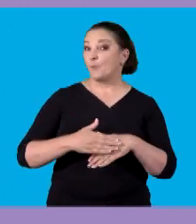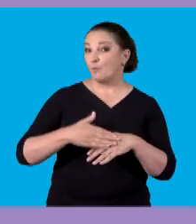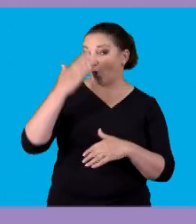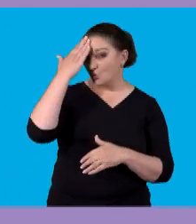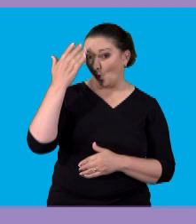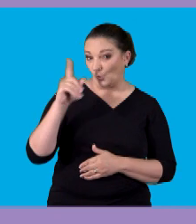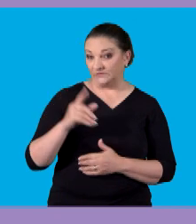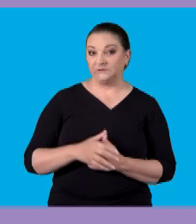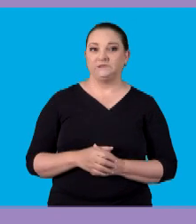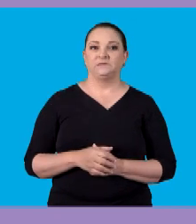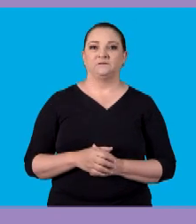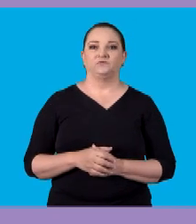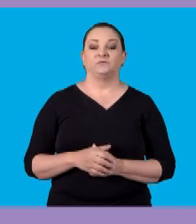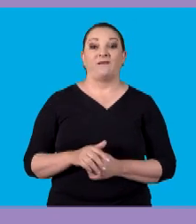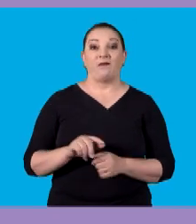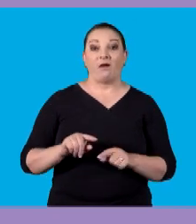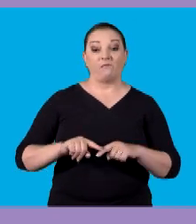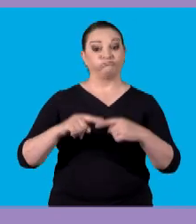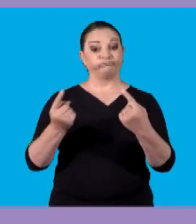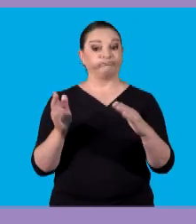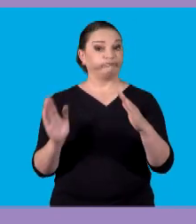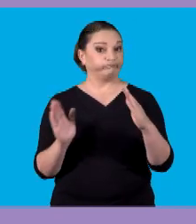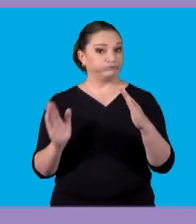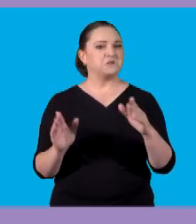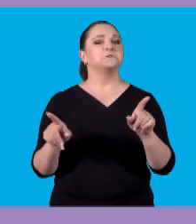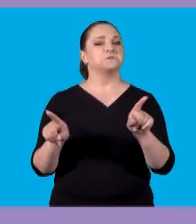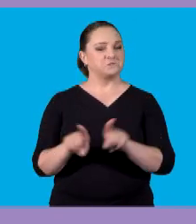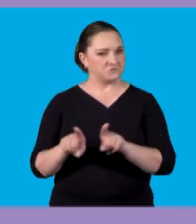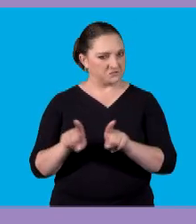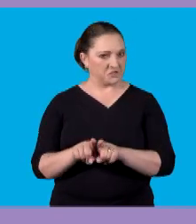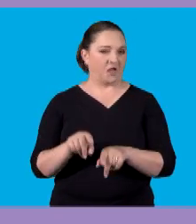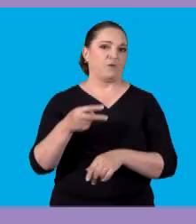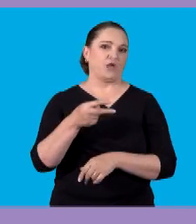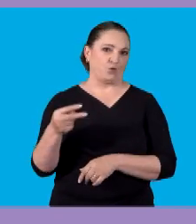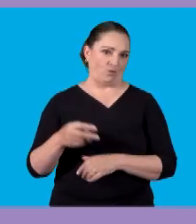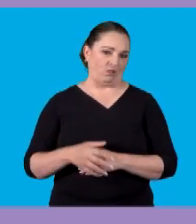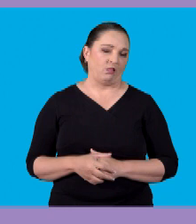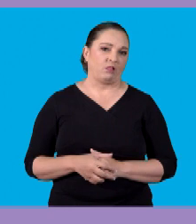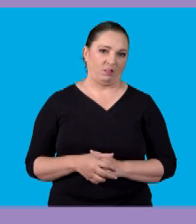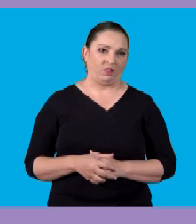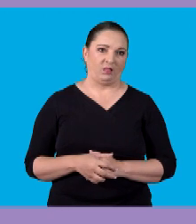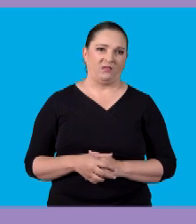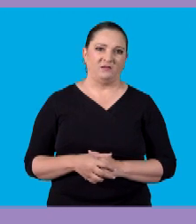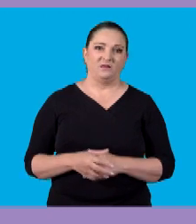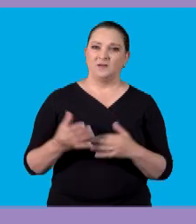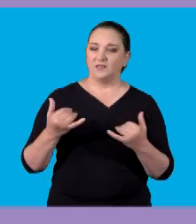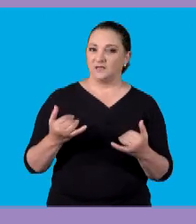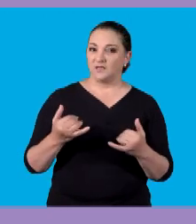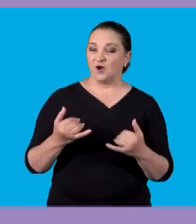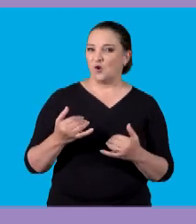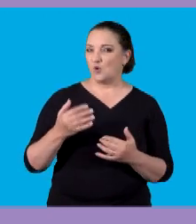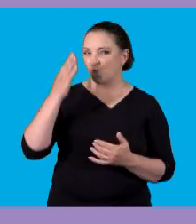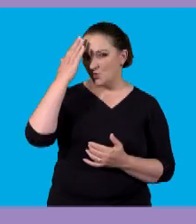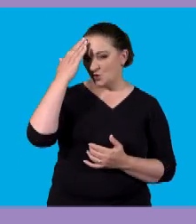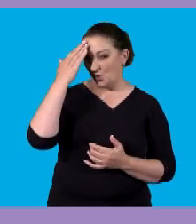know about the sides? Yes, the other two opposite sides are also equal as well. So what do we